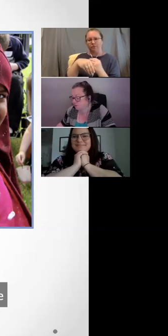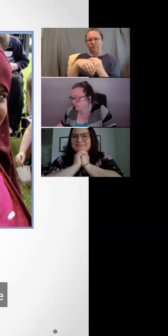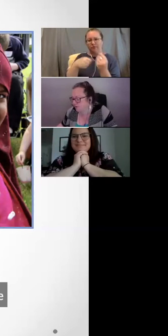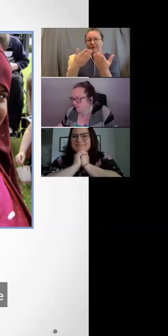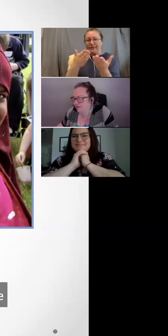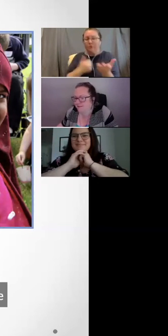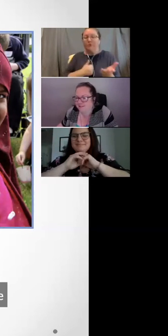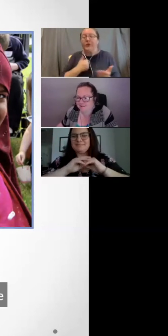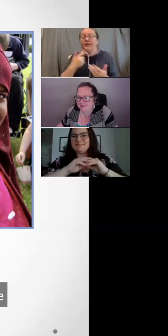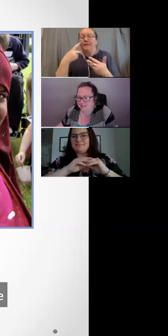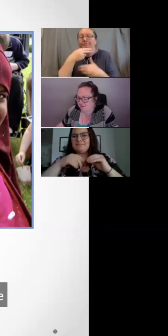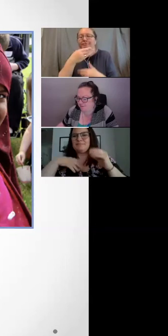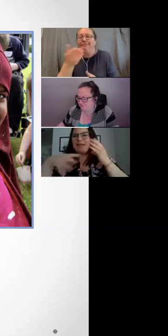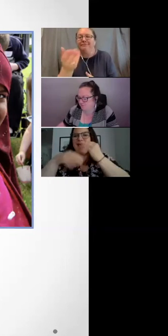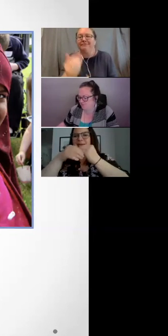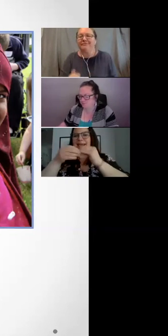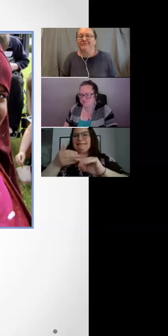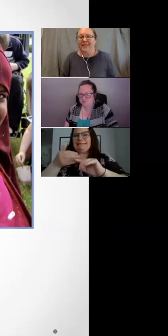sure.